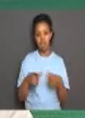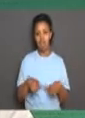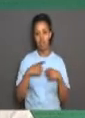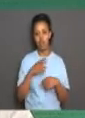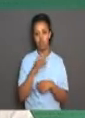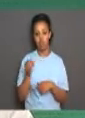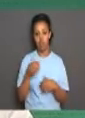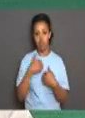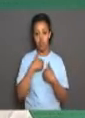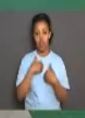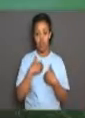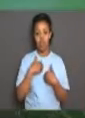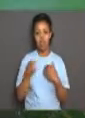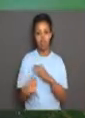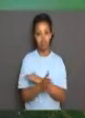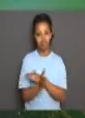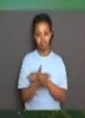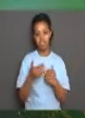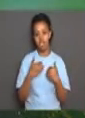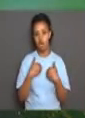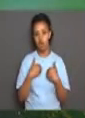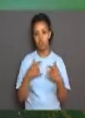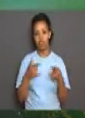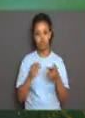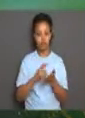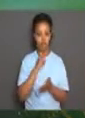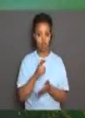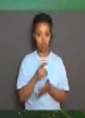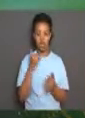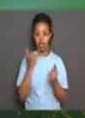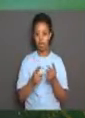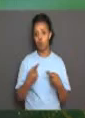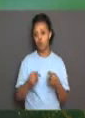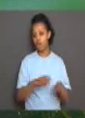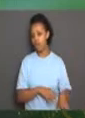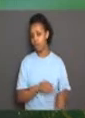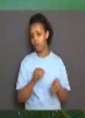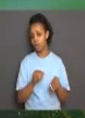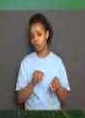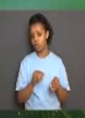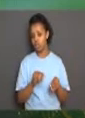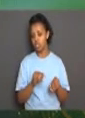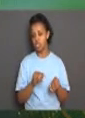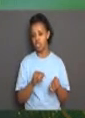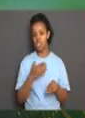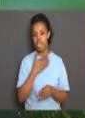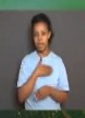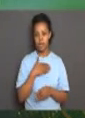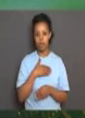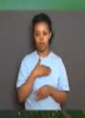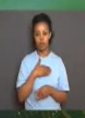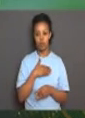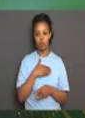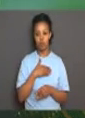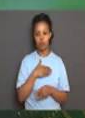than are monkeys and fish. For our final activity, students, can you explain